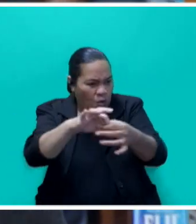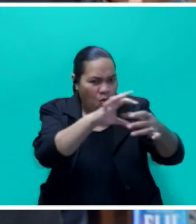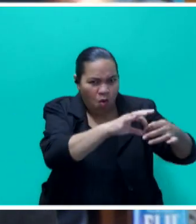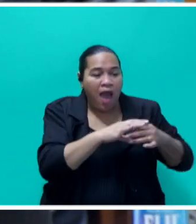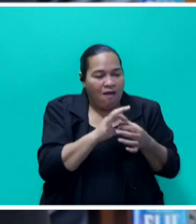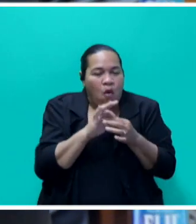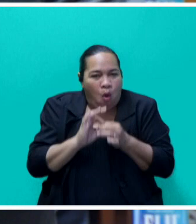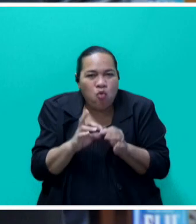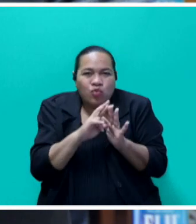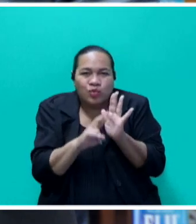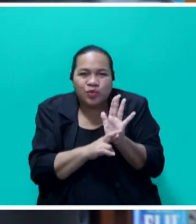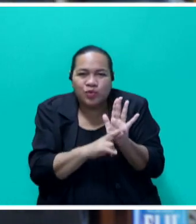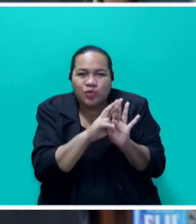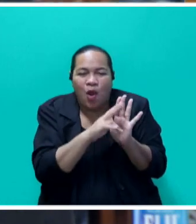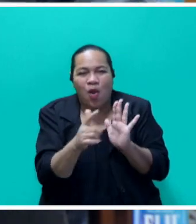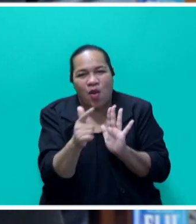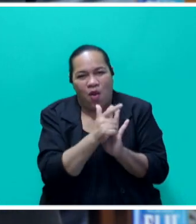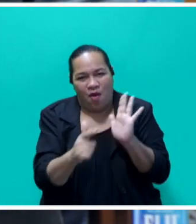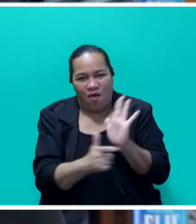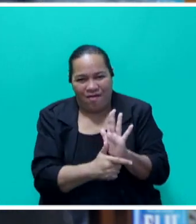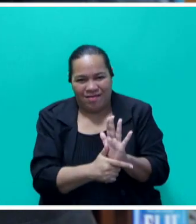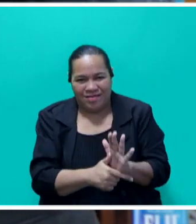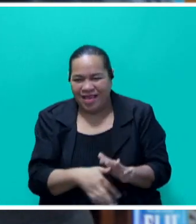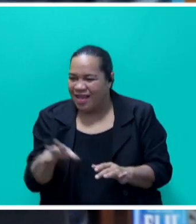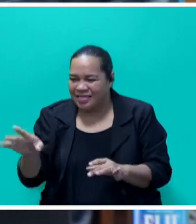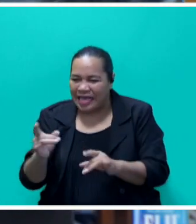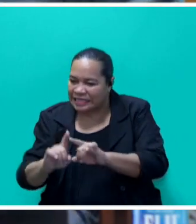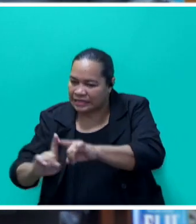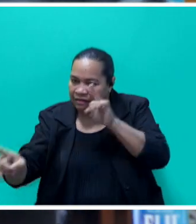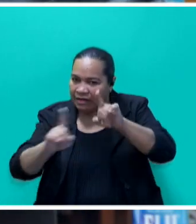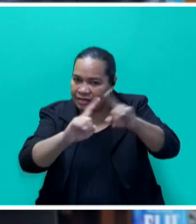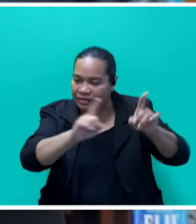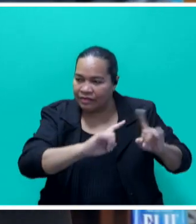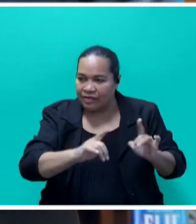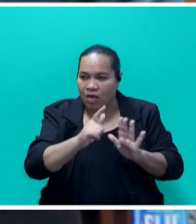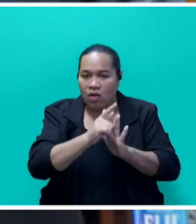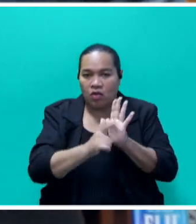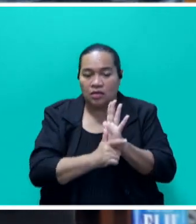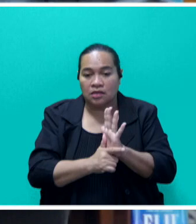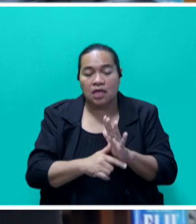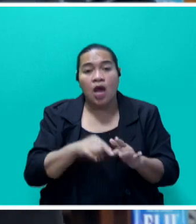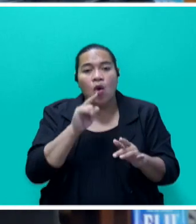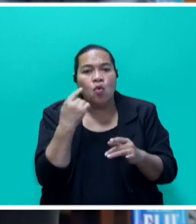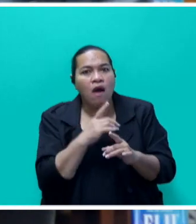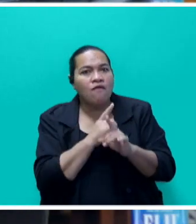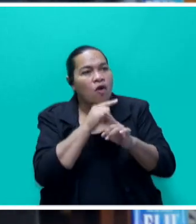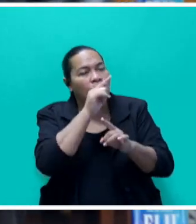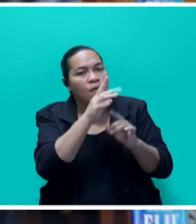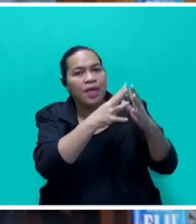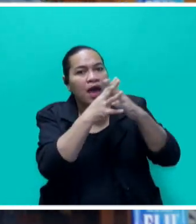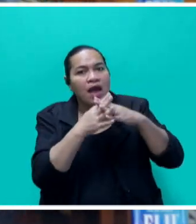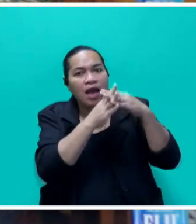Perhaps this is an area for those that has been following the US report on human